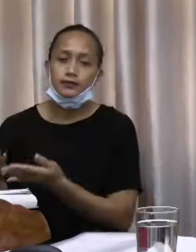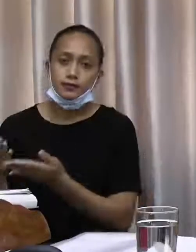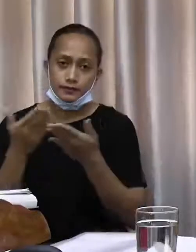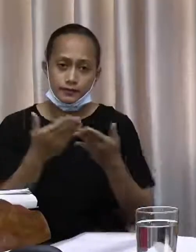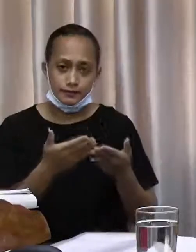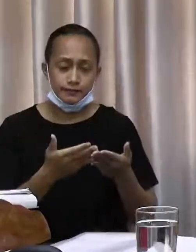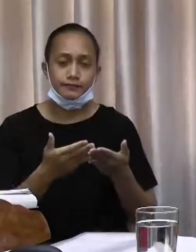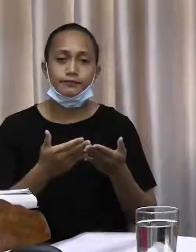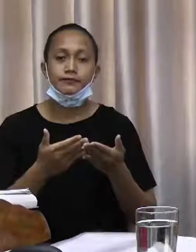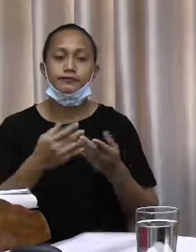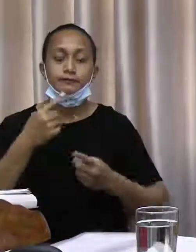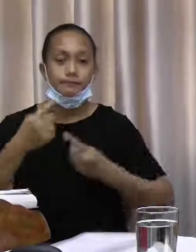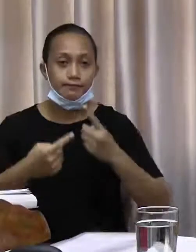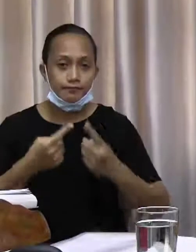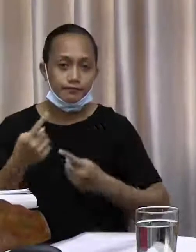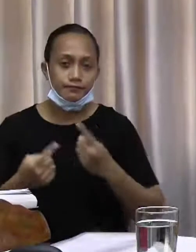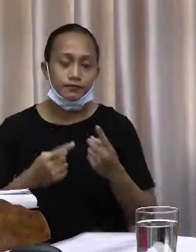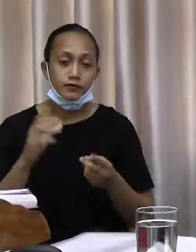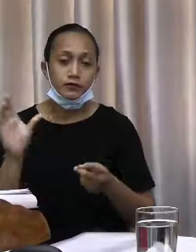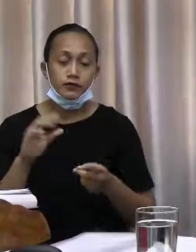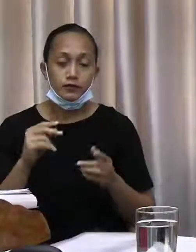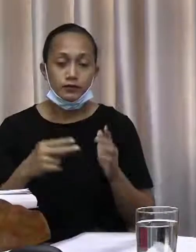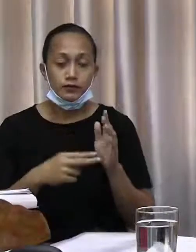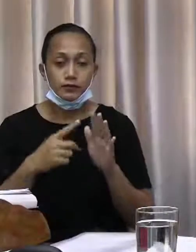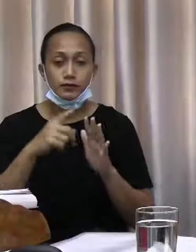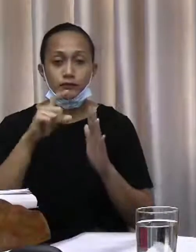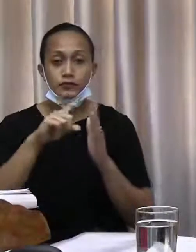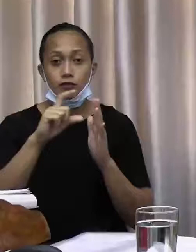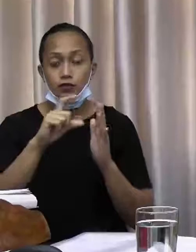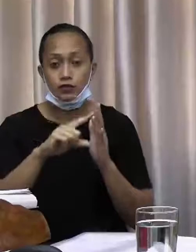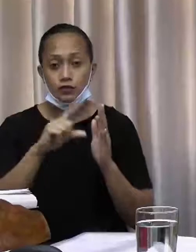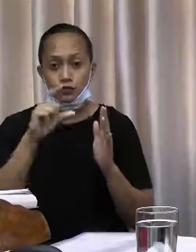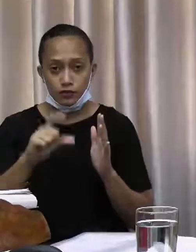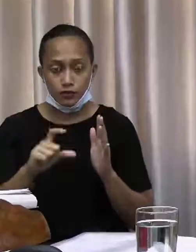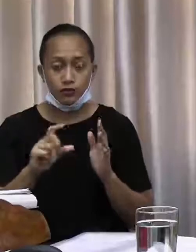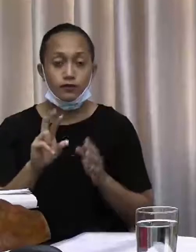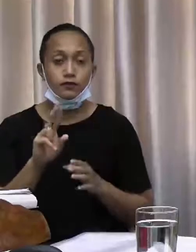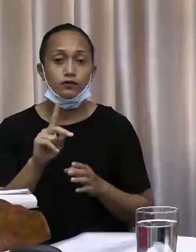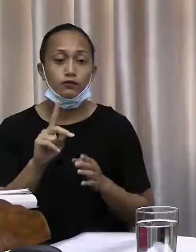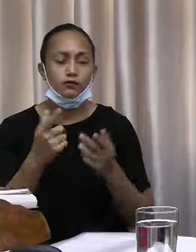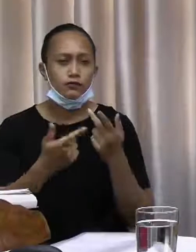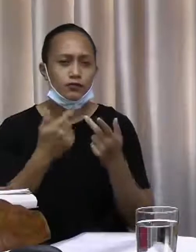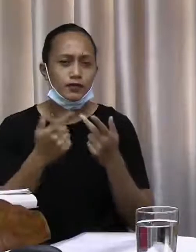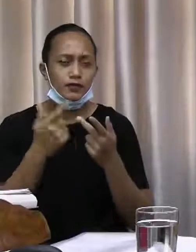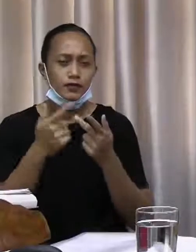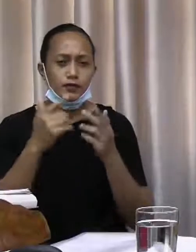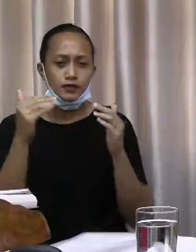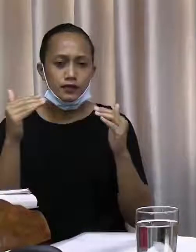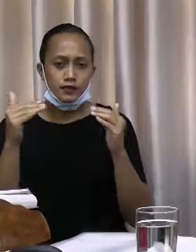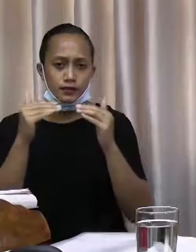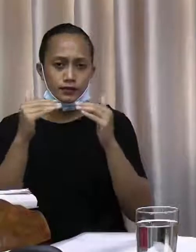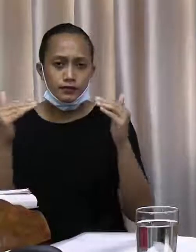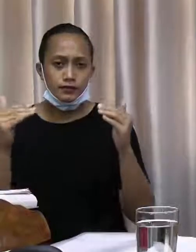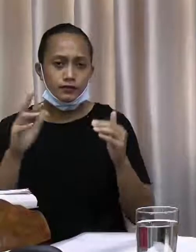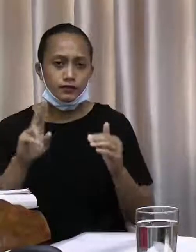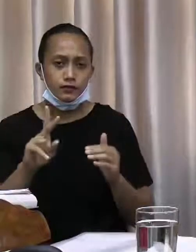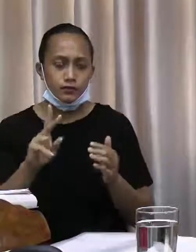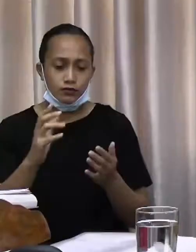le tuwalalo a le komiti o faalavelave faafua sei. Mo isi la asanga mo le tatou